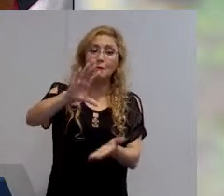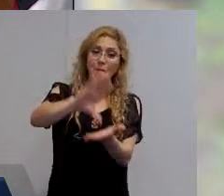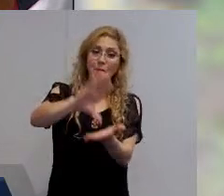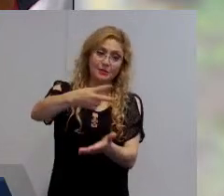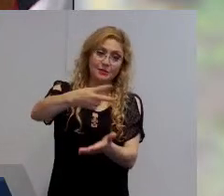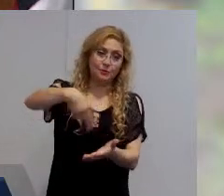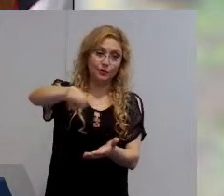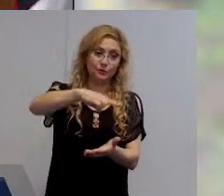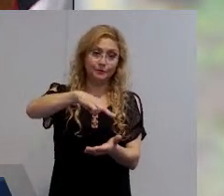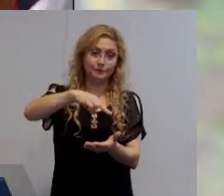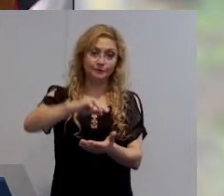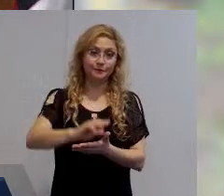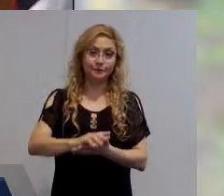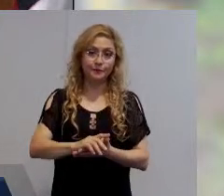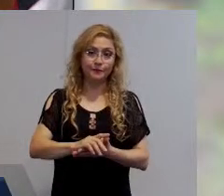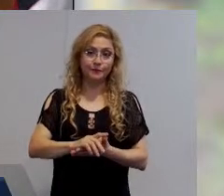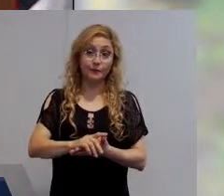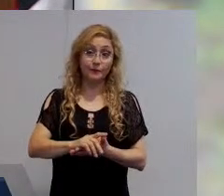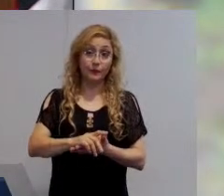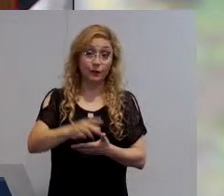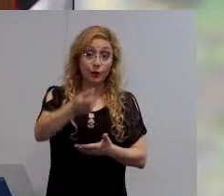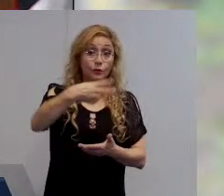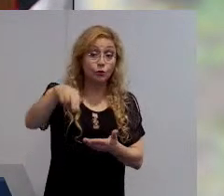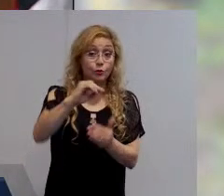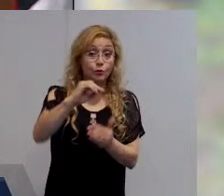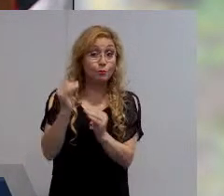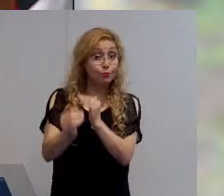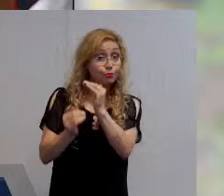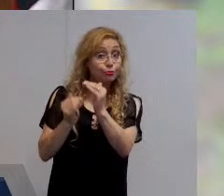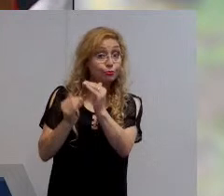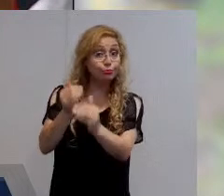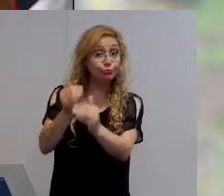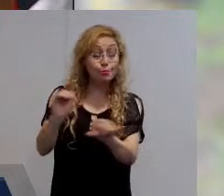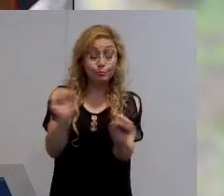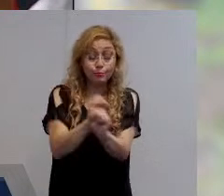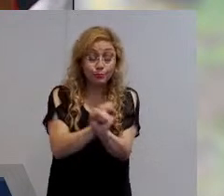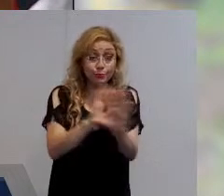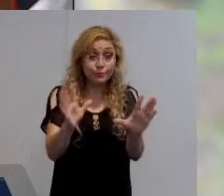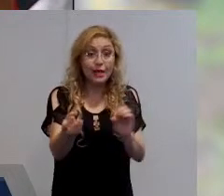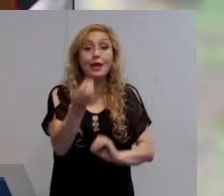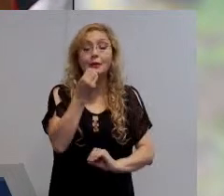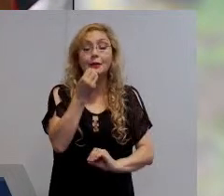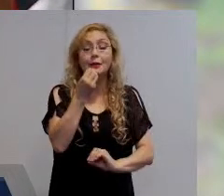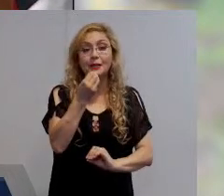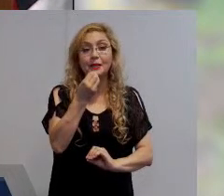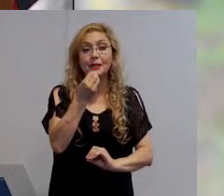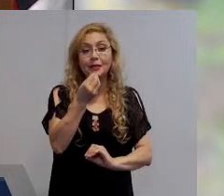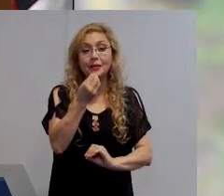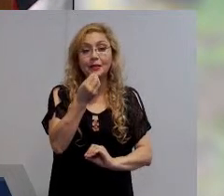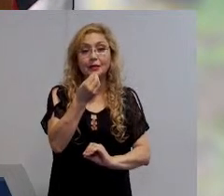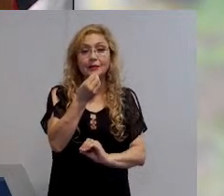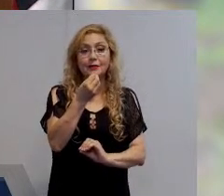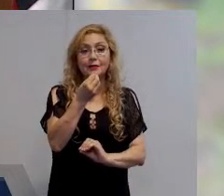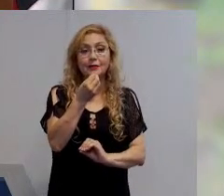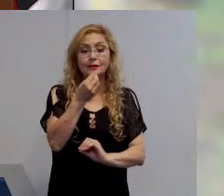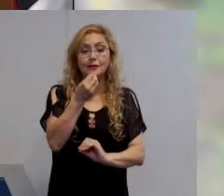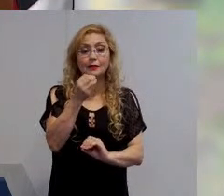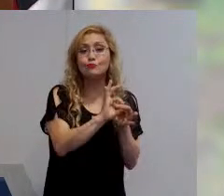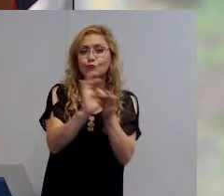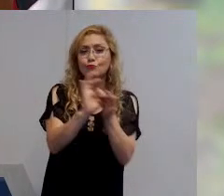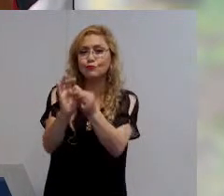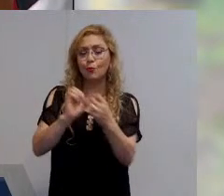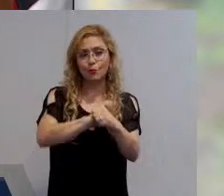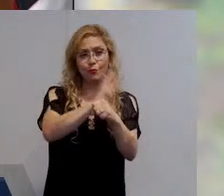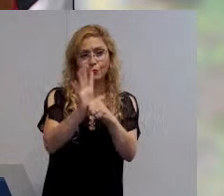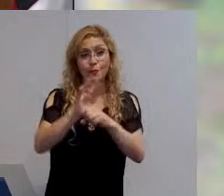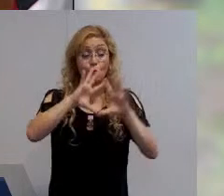security in our countries. We have recently gone through a food crisis as a